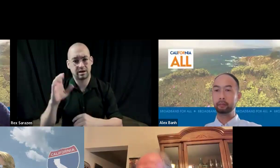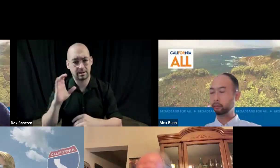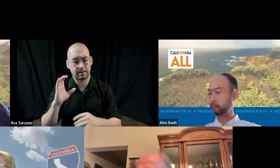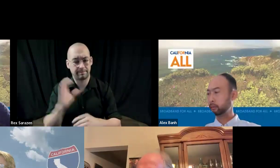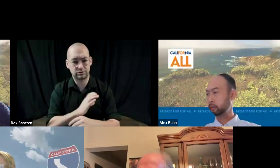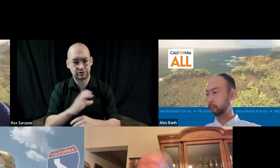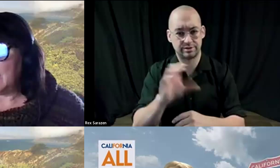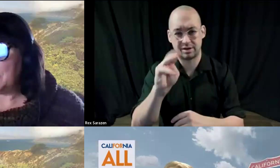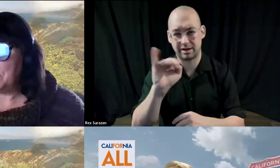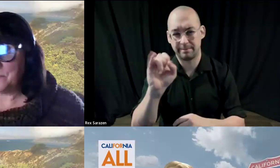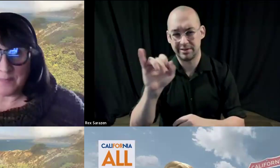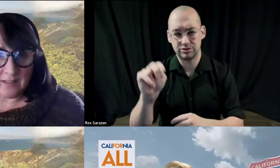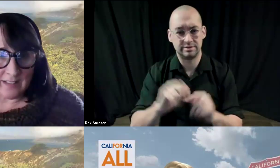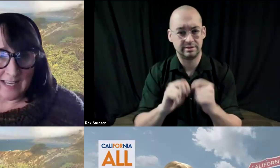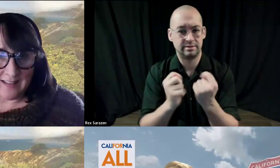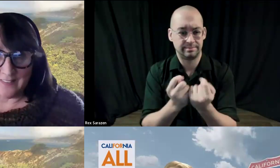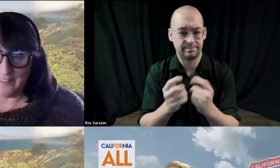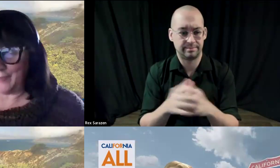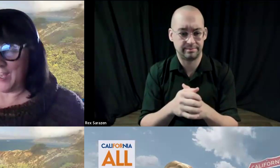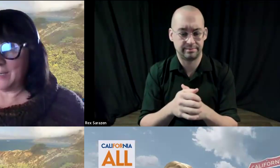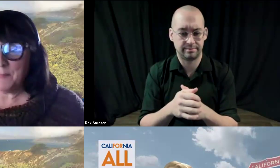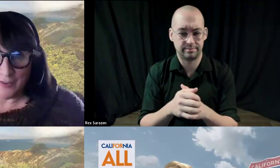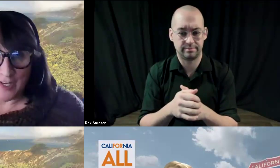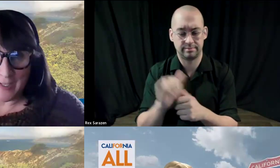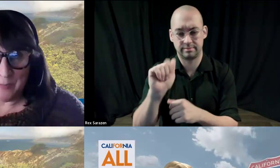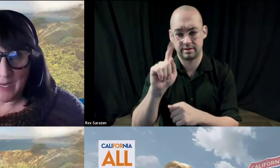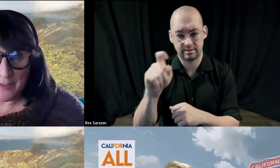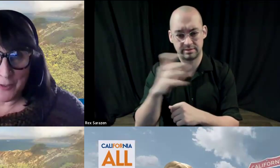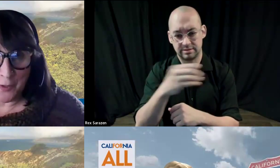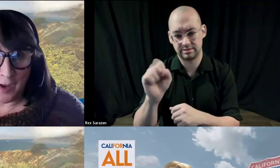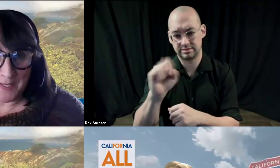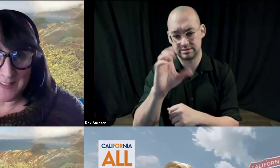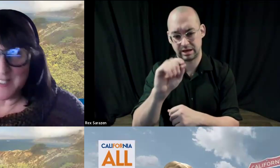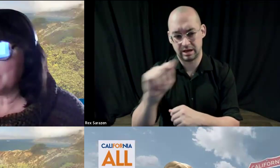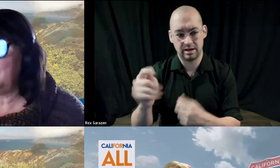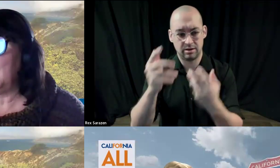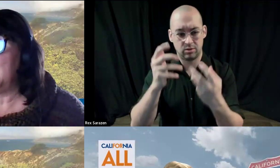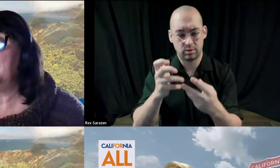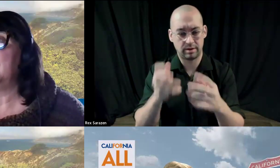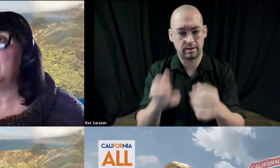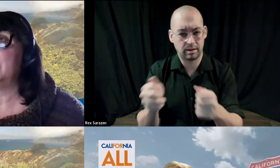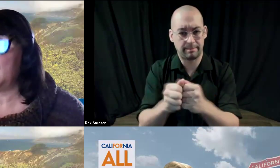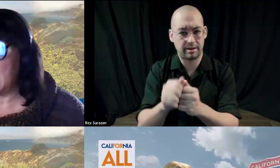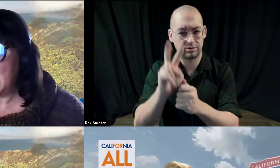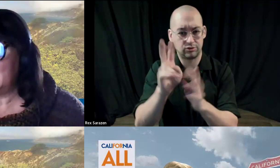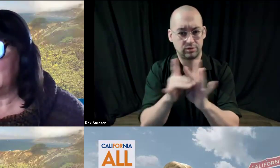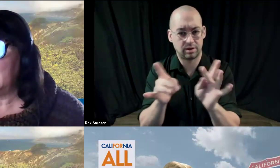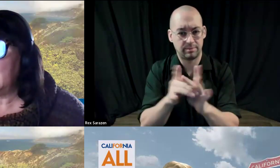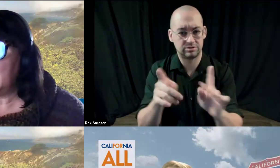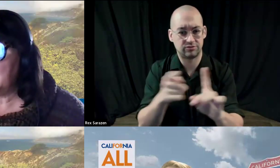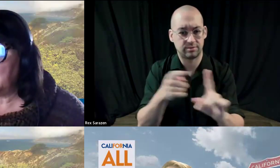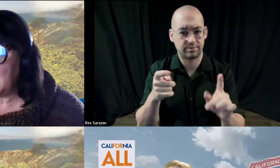Thank you. Thank you. Alex and Scott, I'm going to try to combine two comments from the